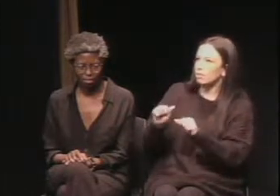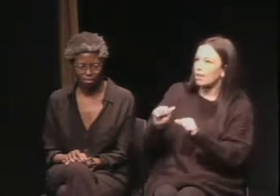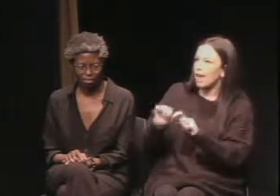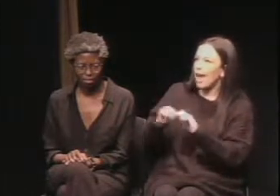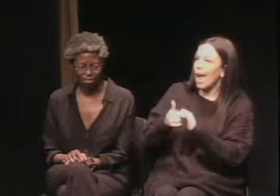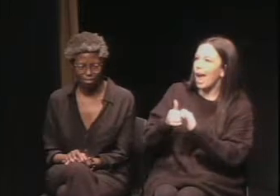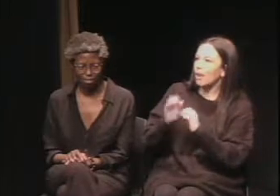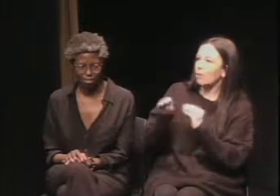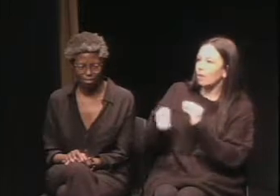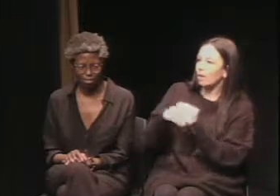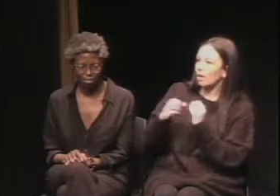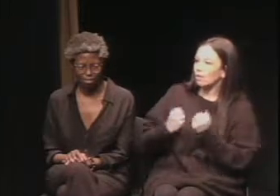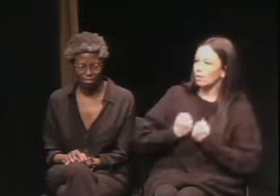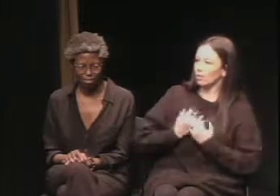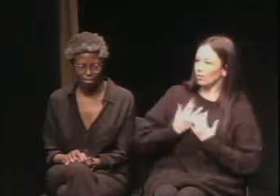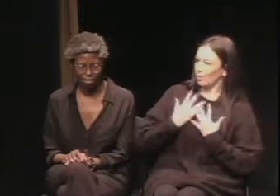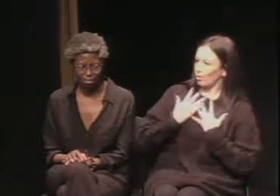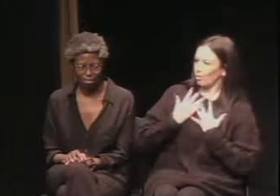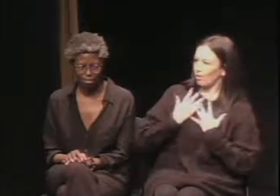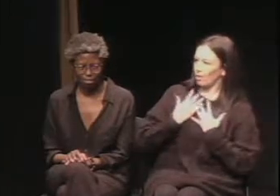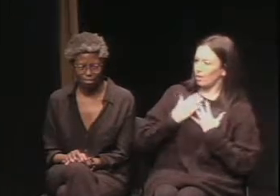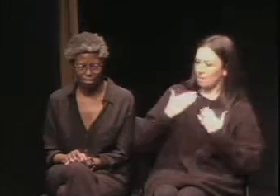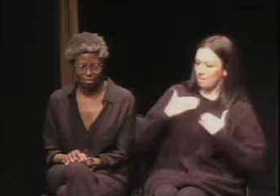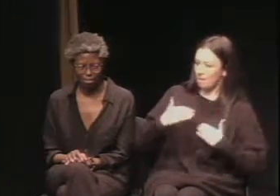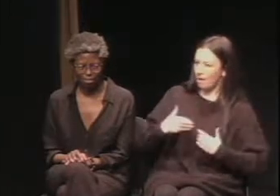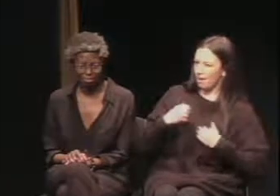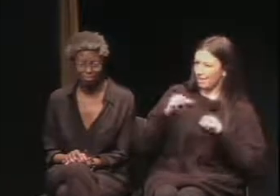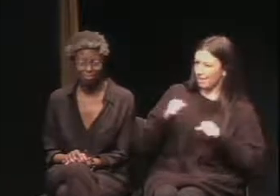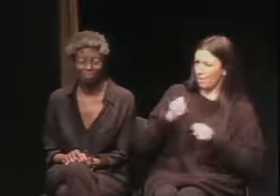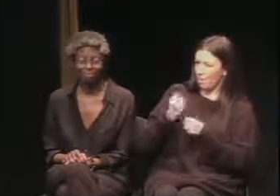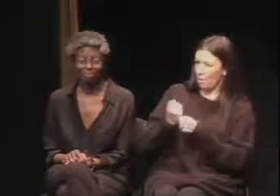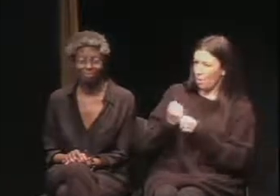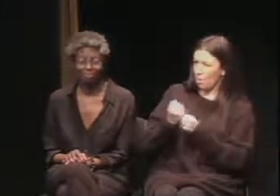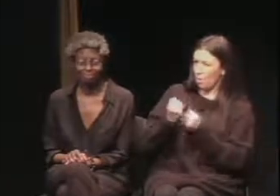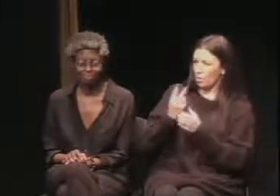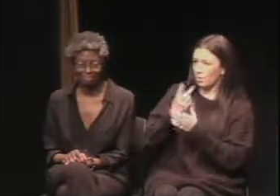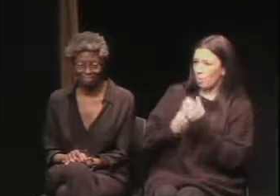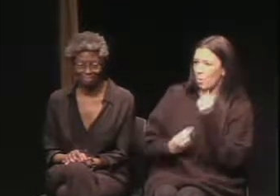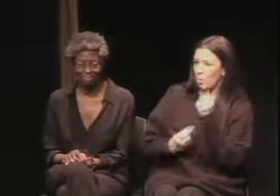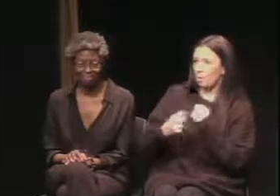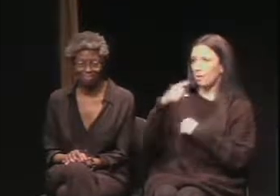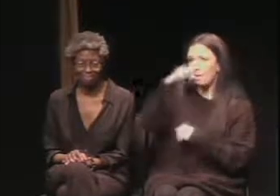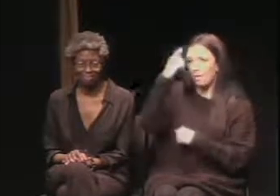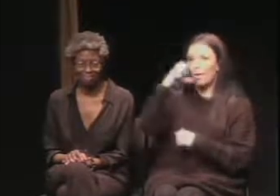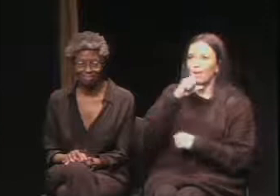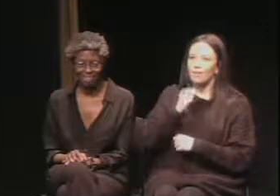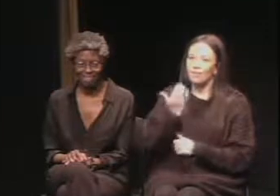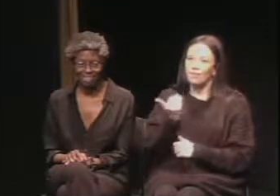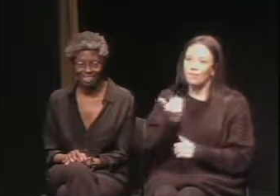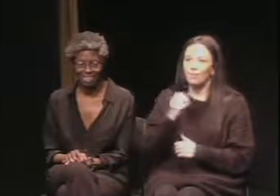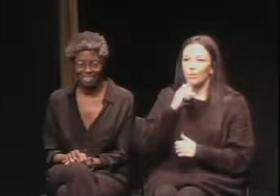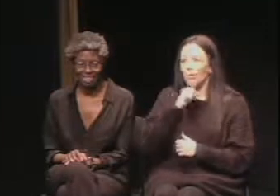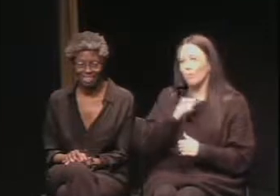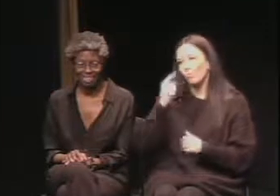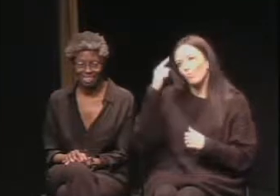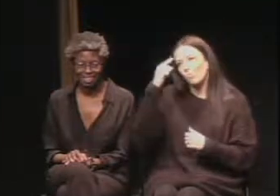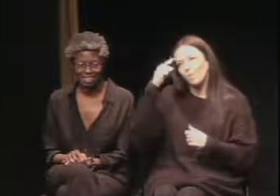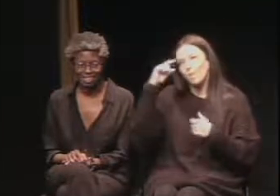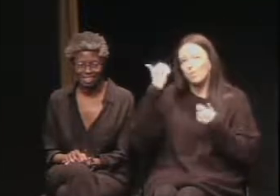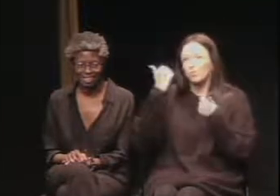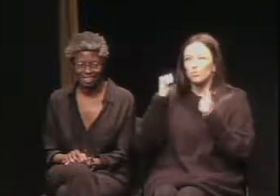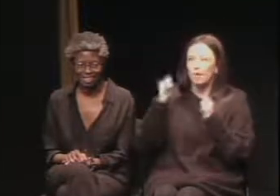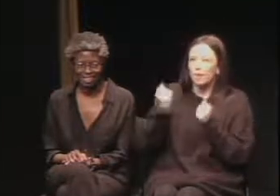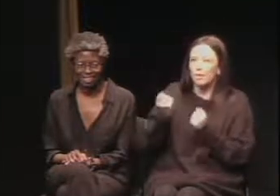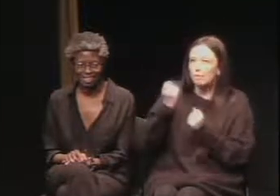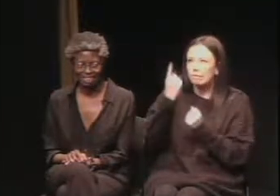joy? Right. How does it, can our bodies hold both? Right. This is my like 15-year-old brain trying right. to decipher right.